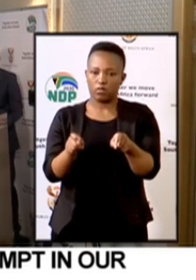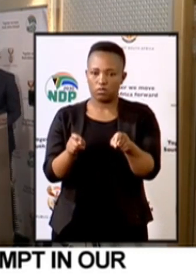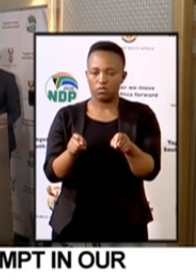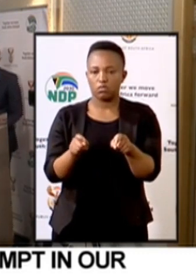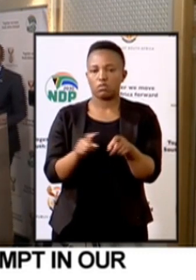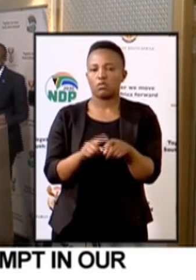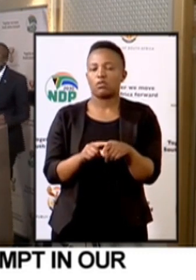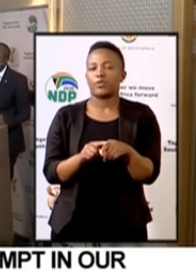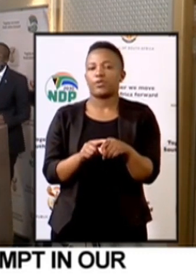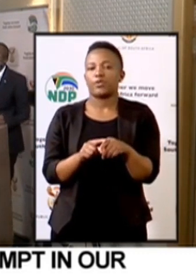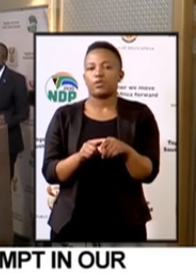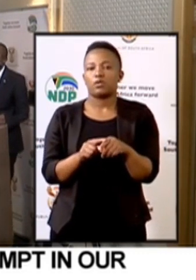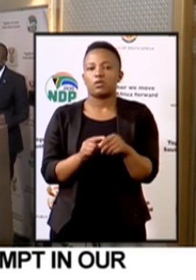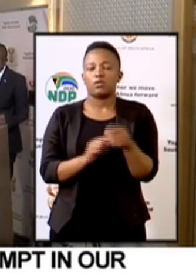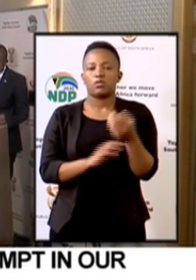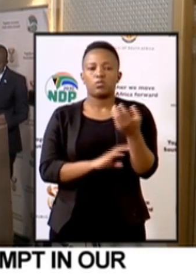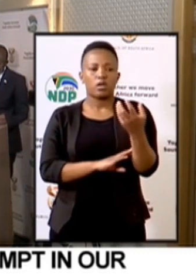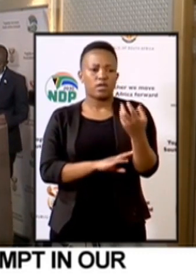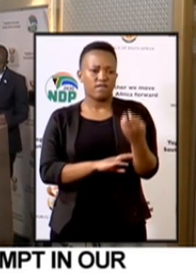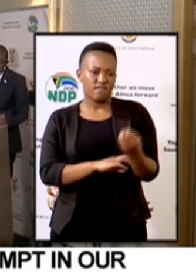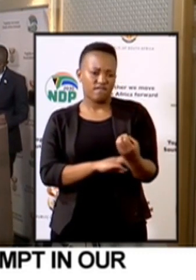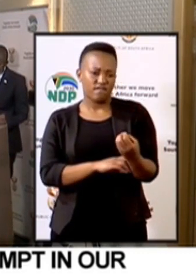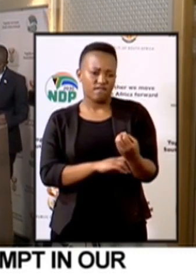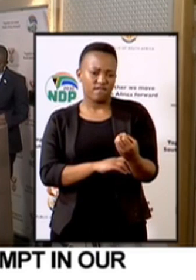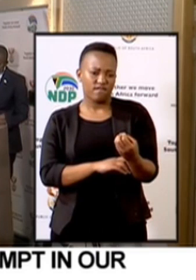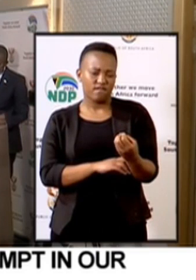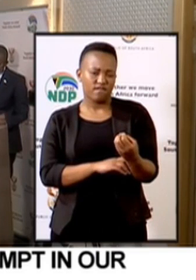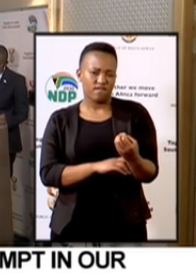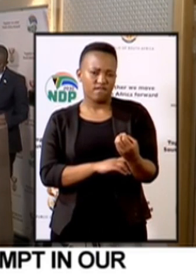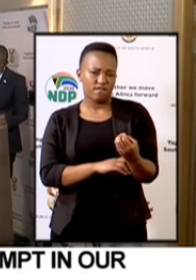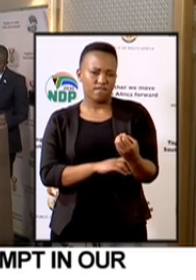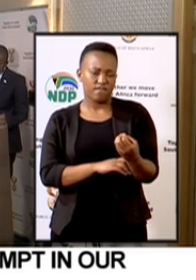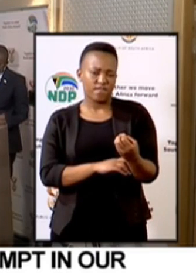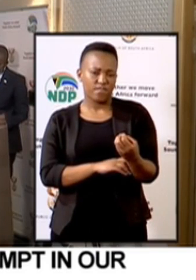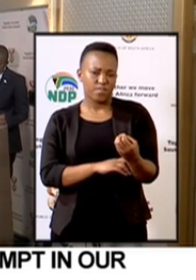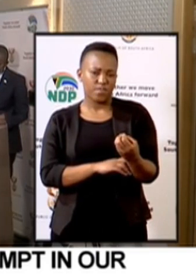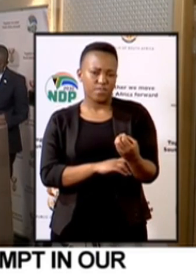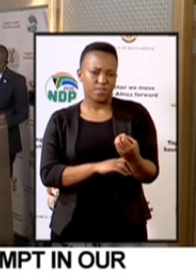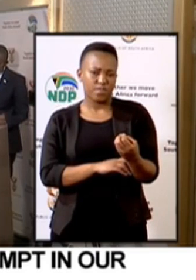few graduate interns that are becoming increasingly